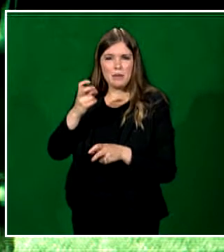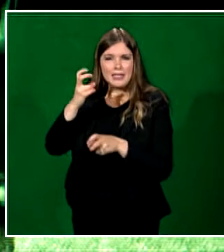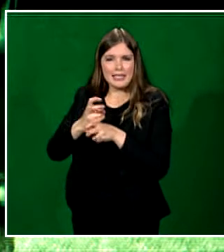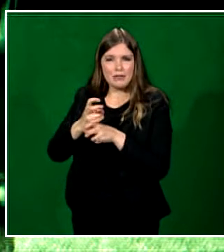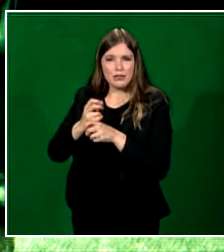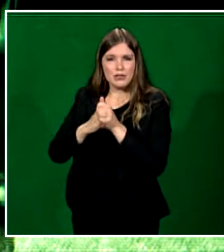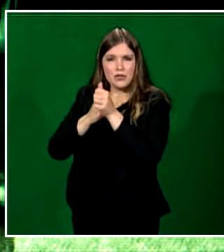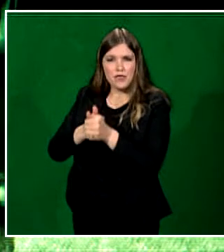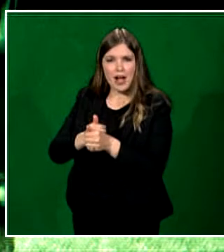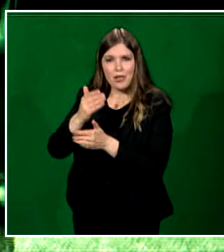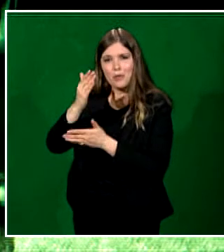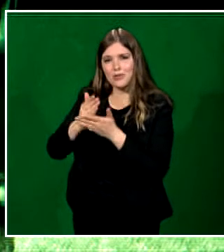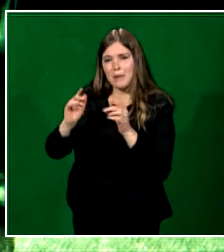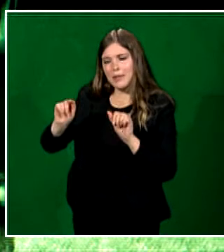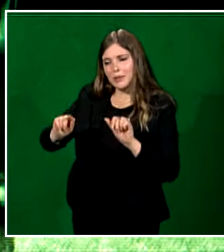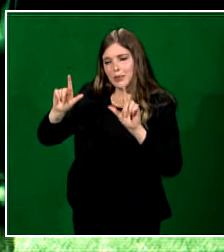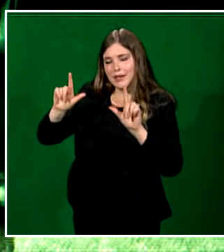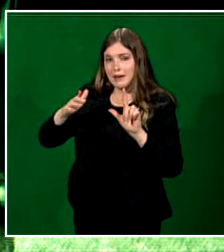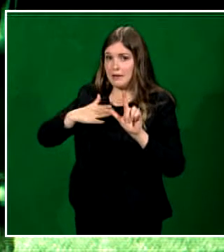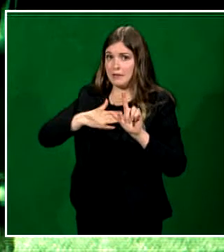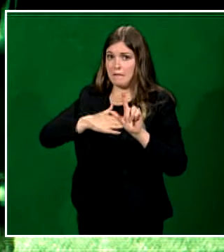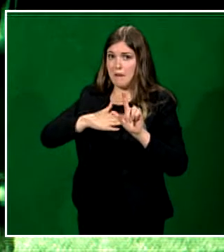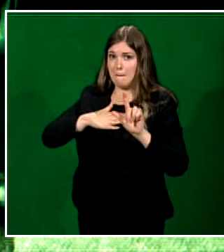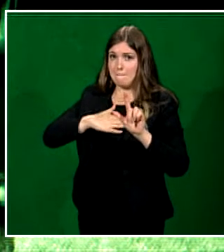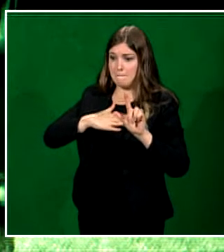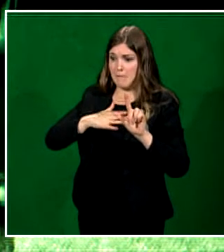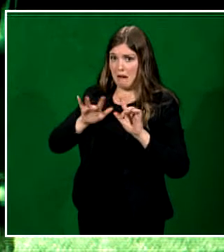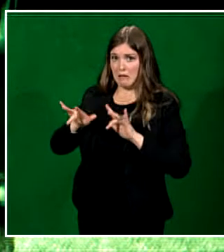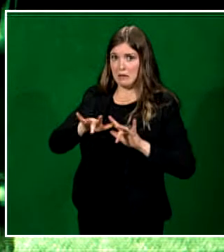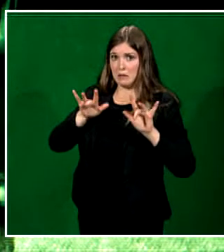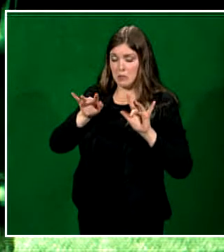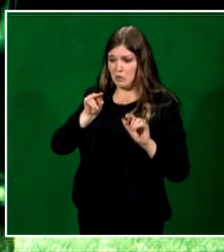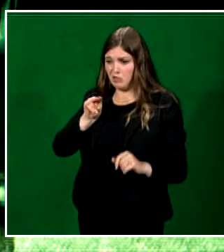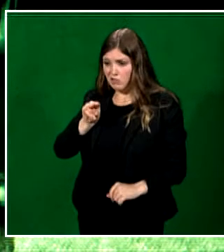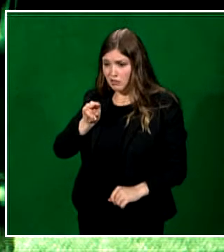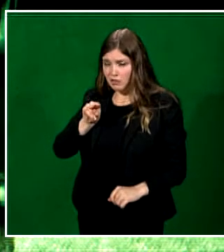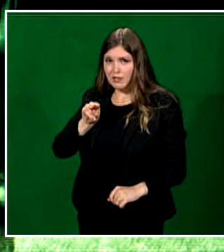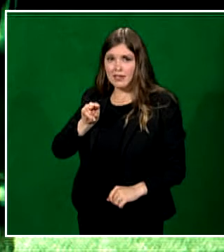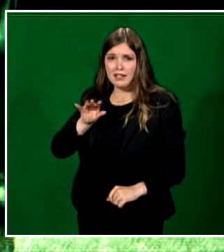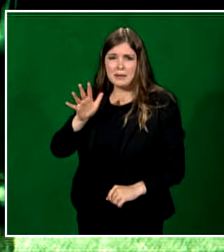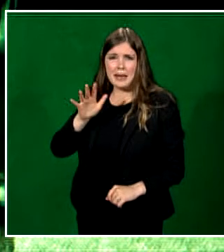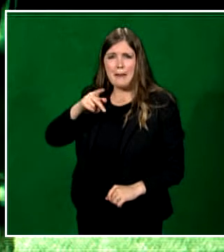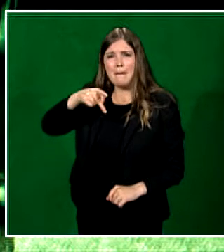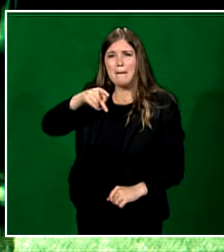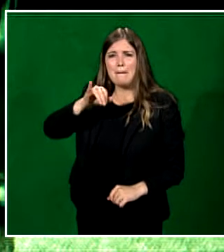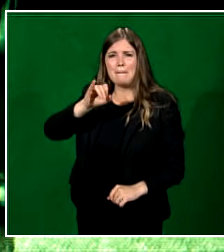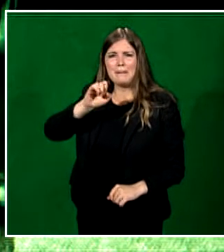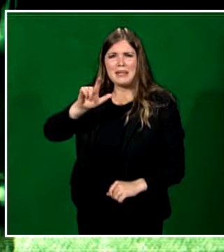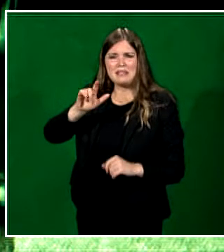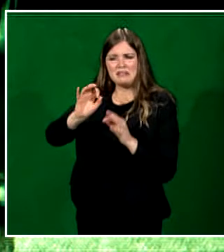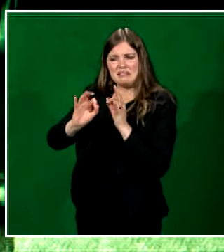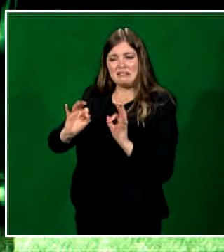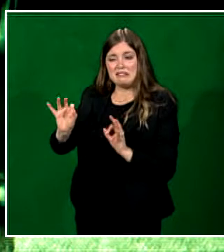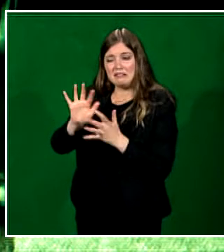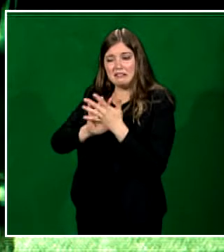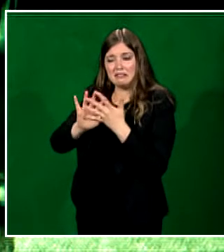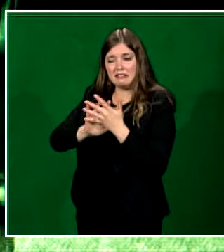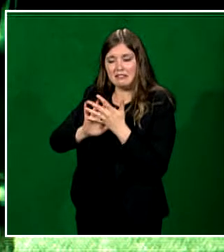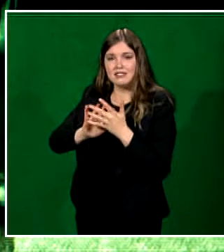of the screens because, at least on my side, it was fairly pixelated. I have two questions,